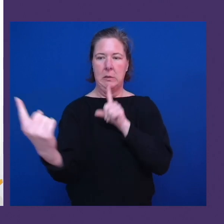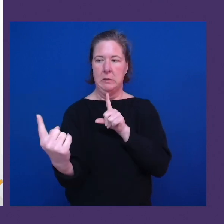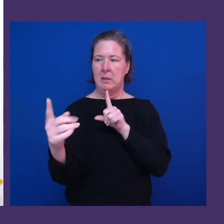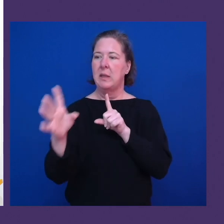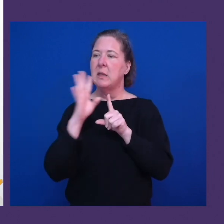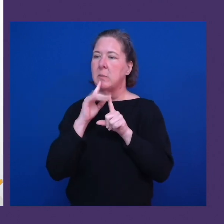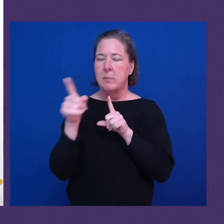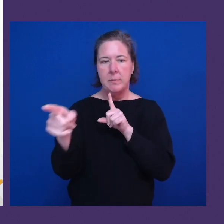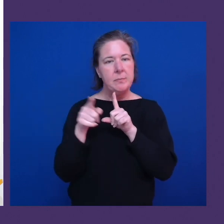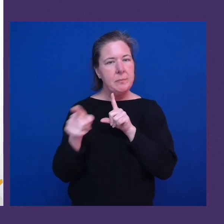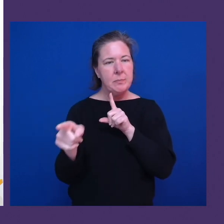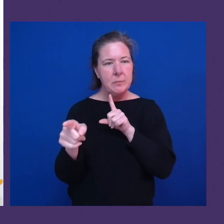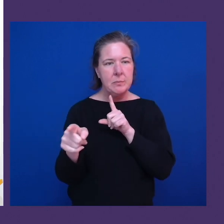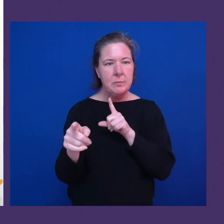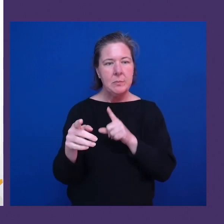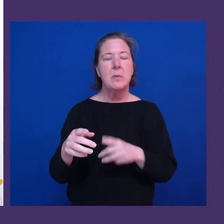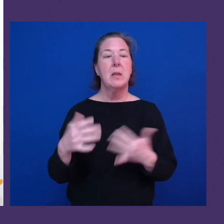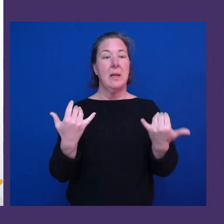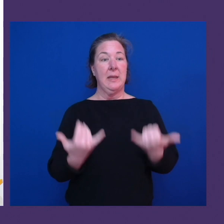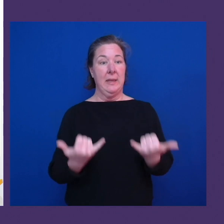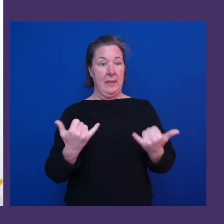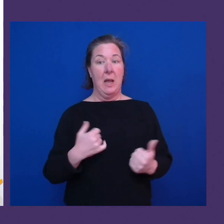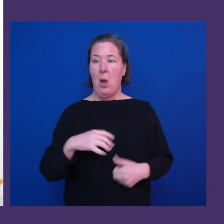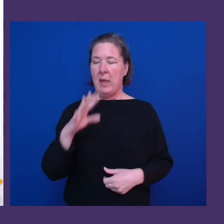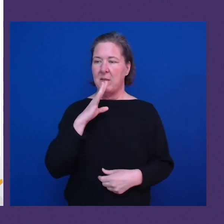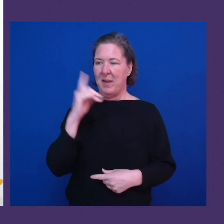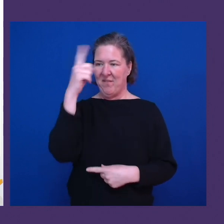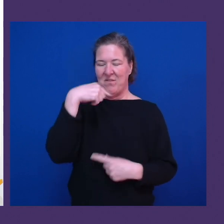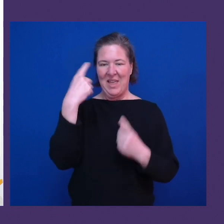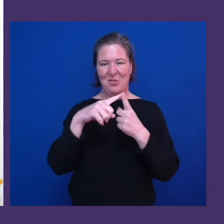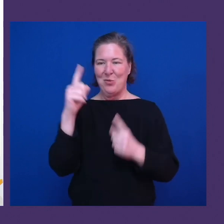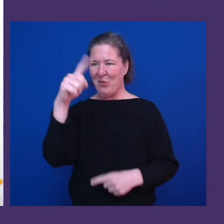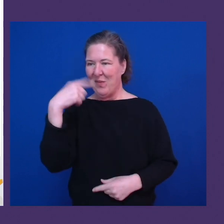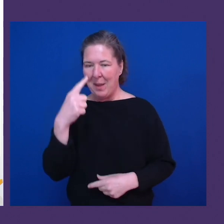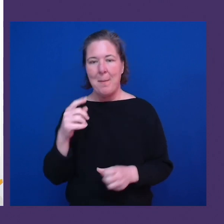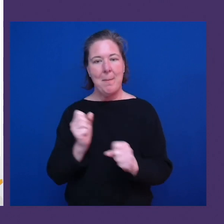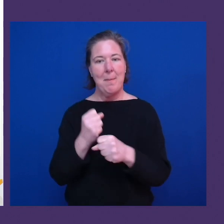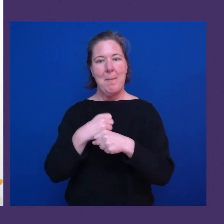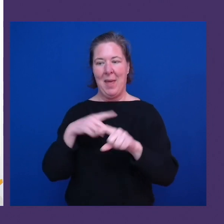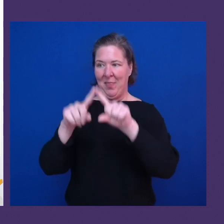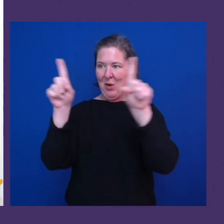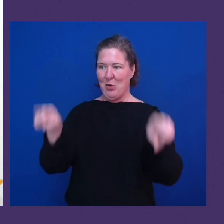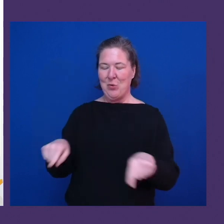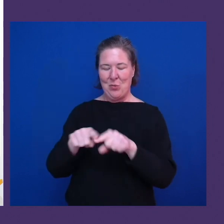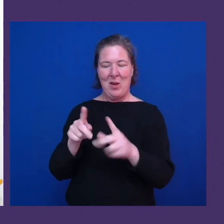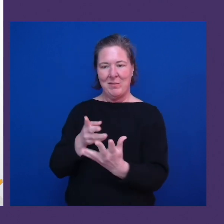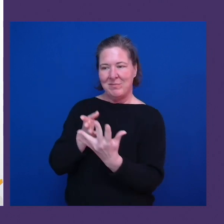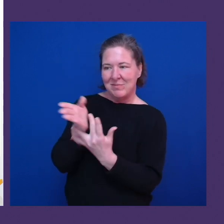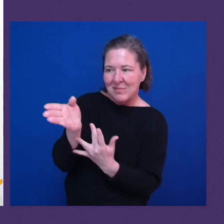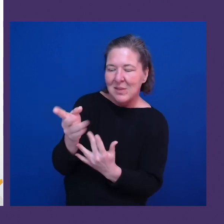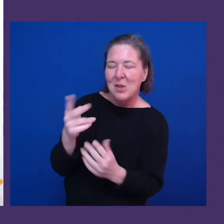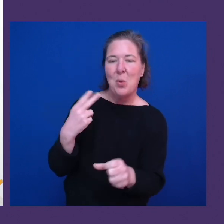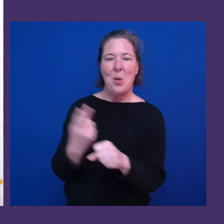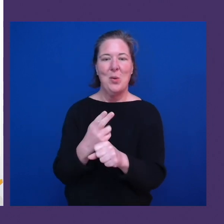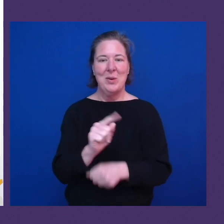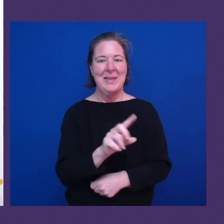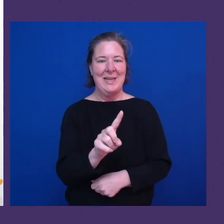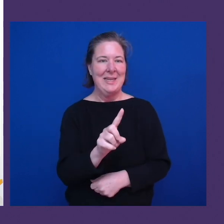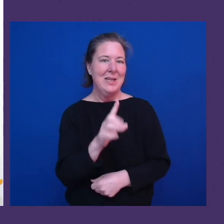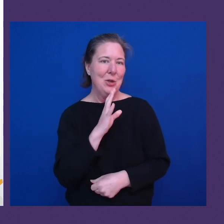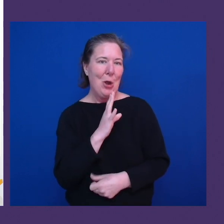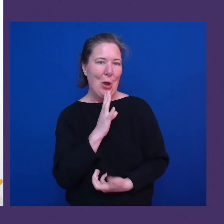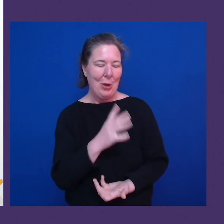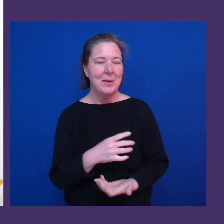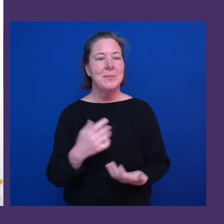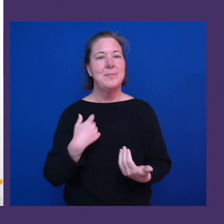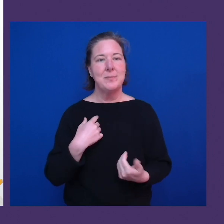face. Now I can speak face-to-face with someone by making my screen transparent while I use TD Talk. So I